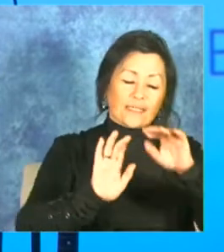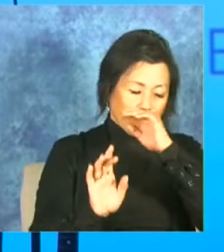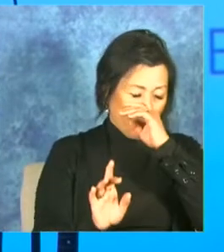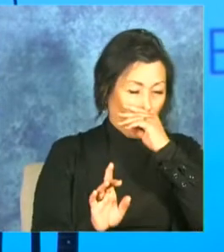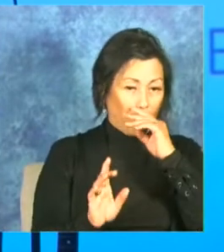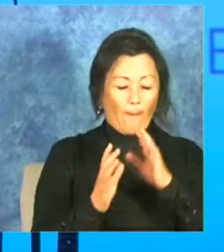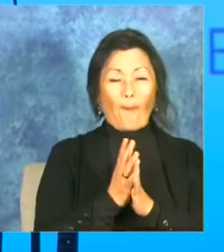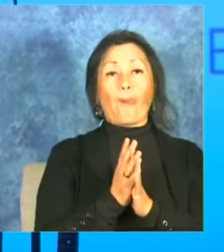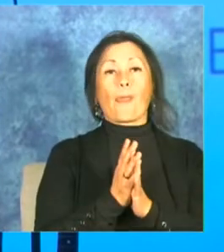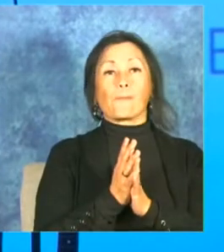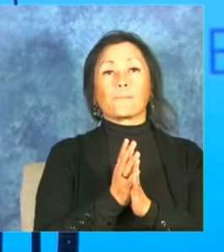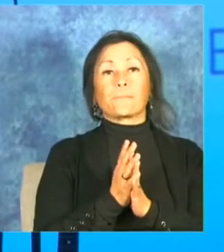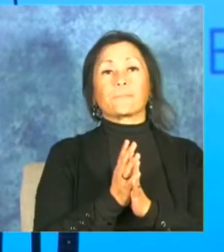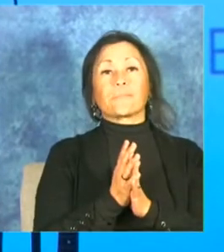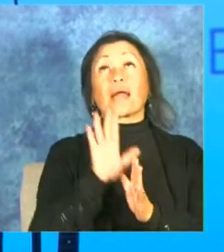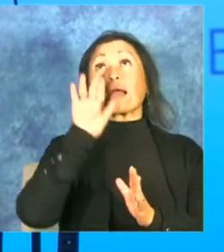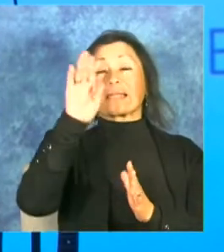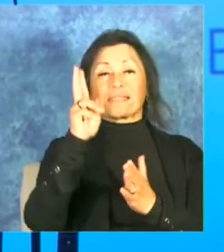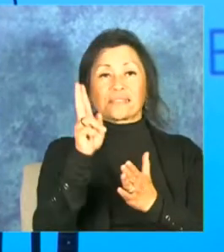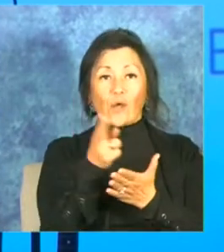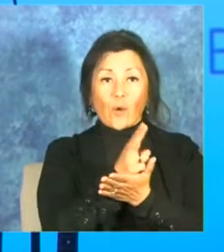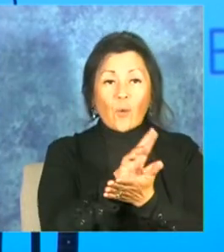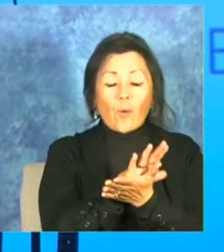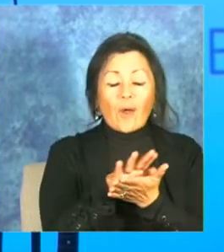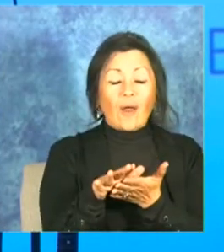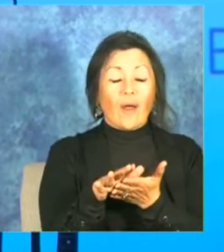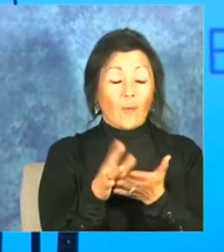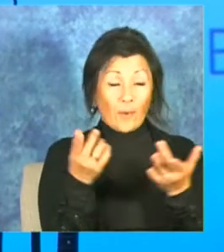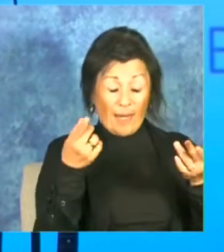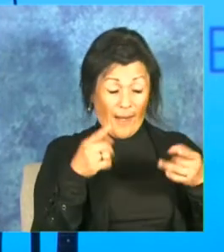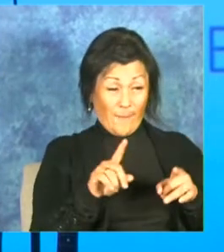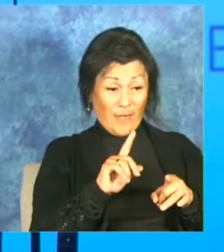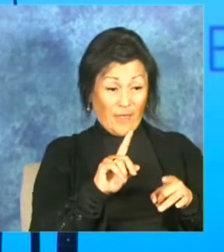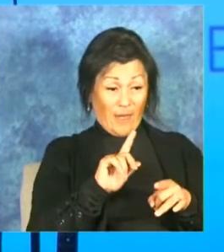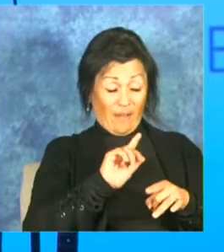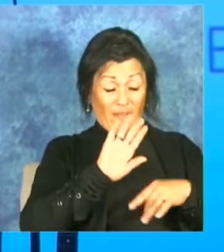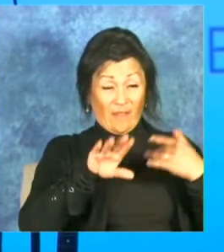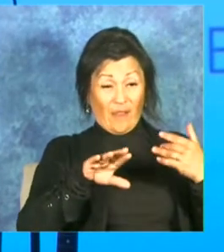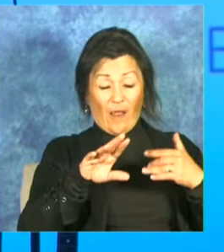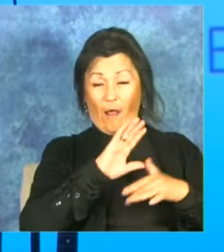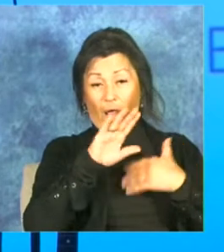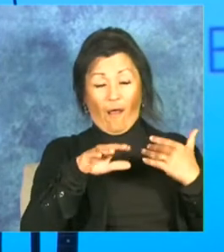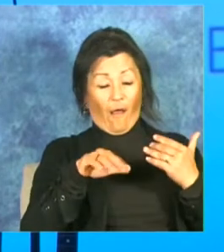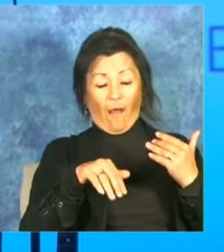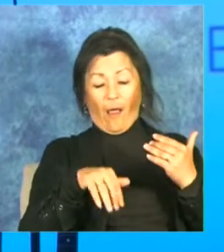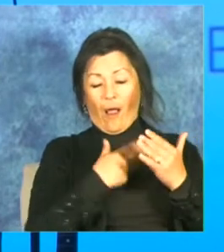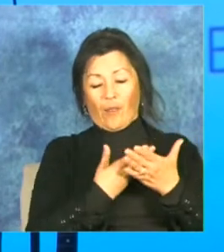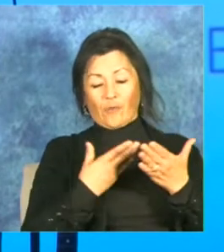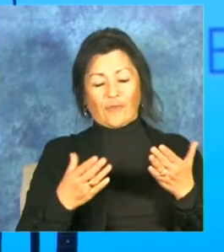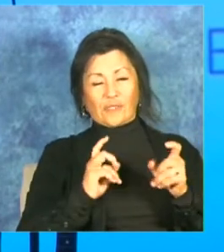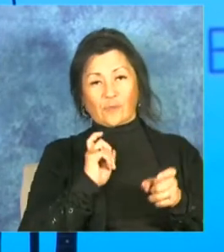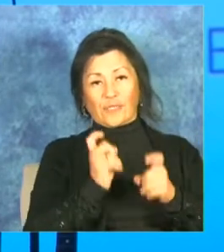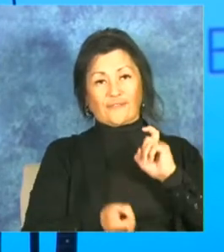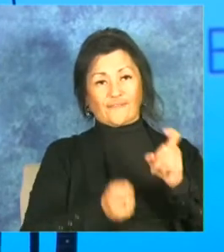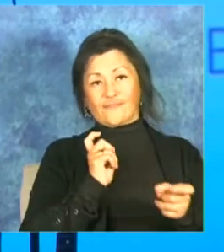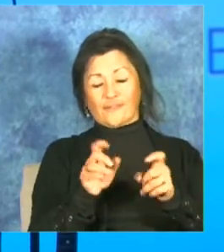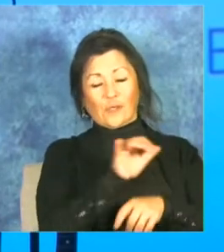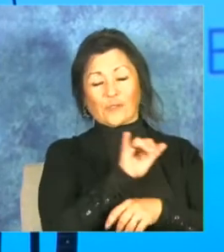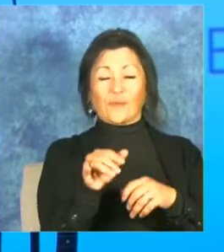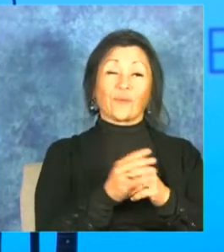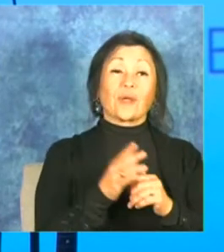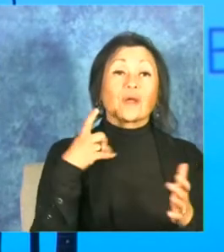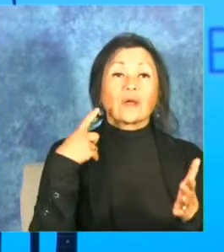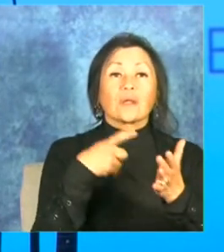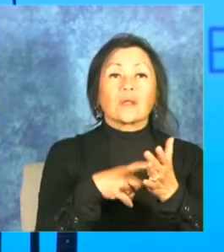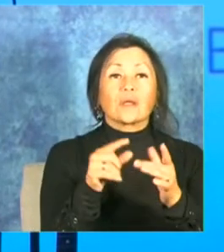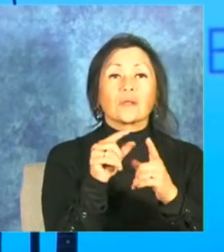kingdom and His righteousness, and all these things will be given to you as well." You'll